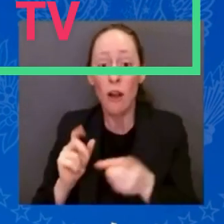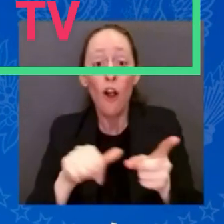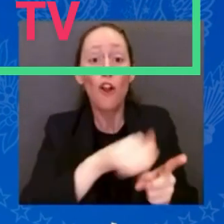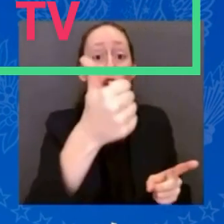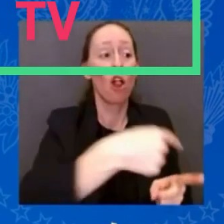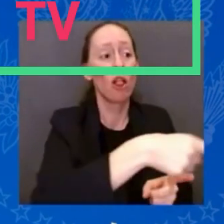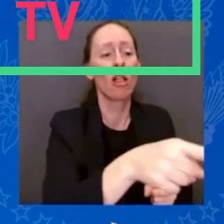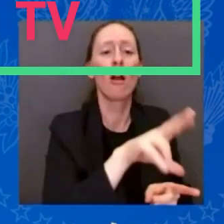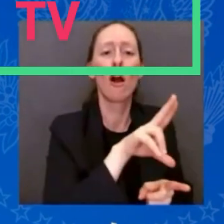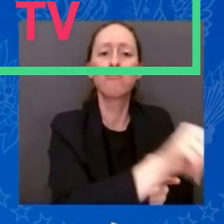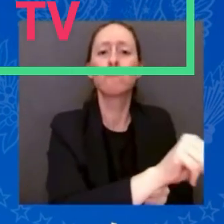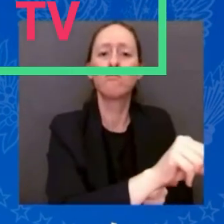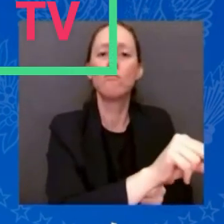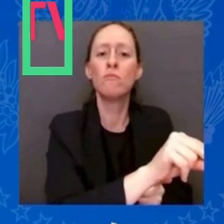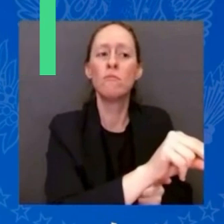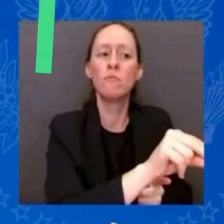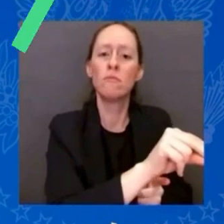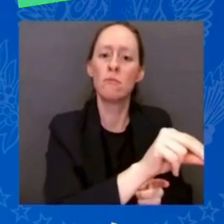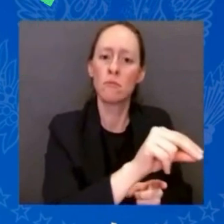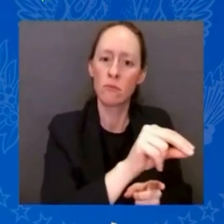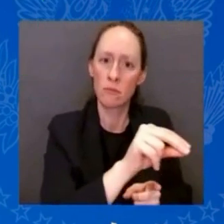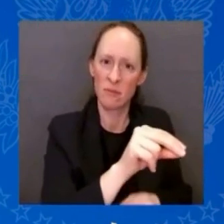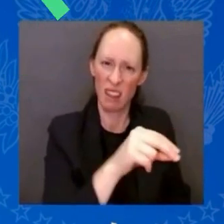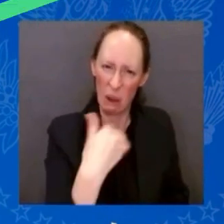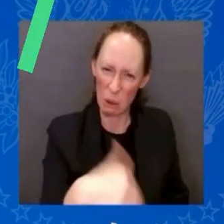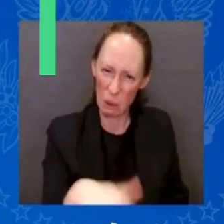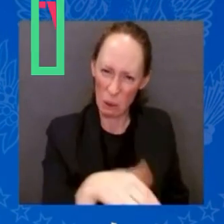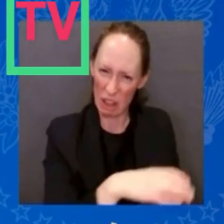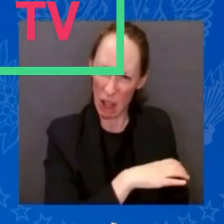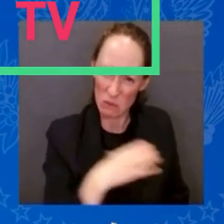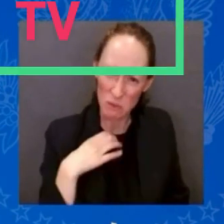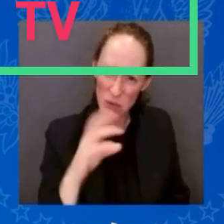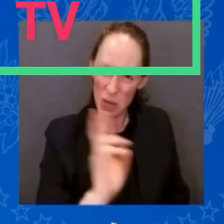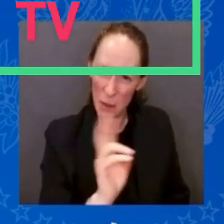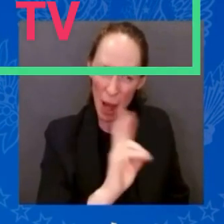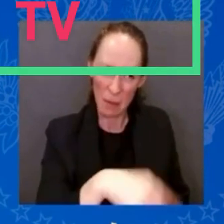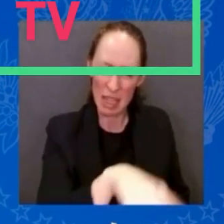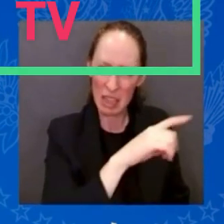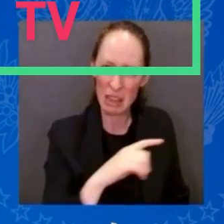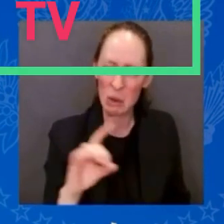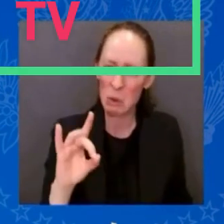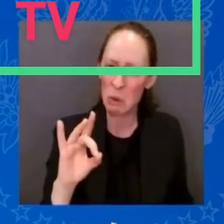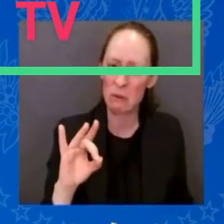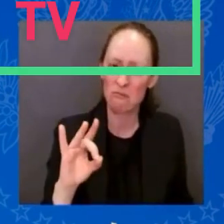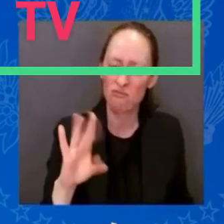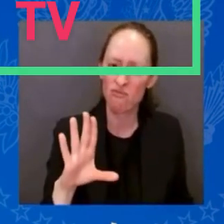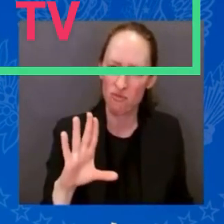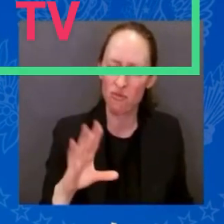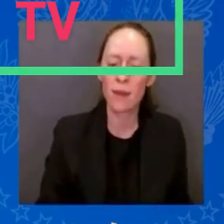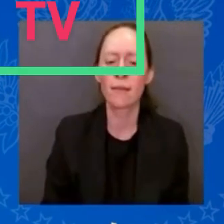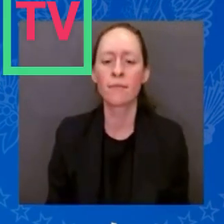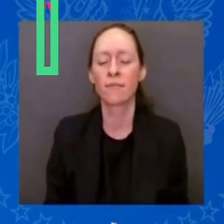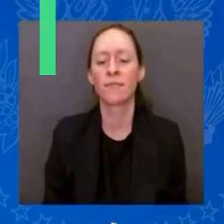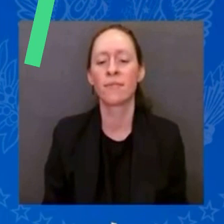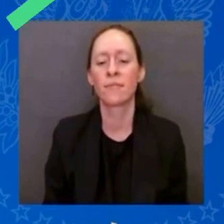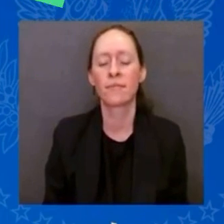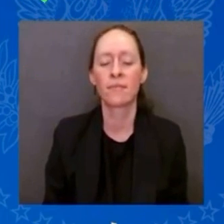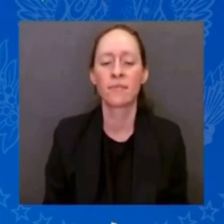Congress, because of the businesses they were able to keep open. Several members of Congress got over